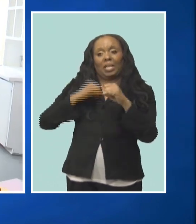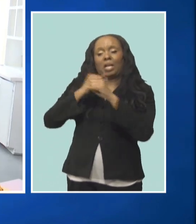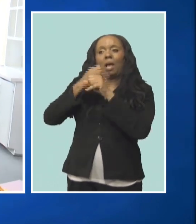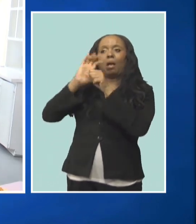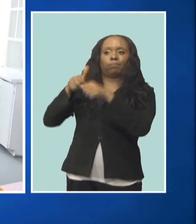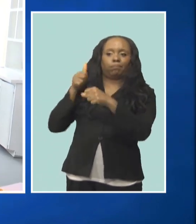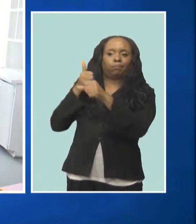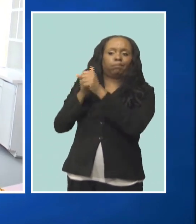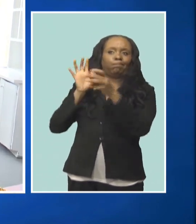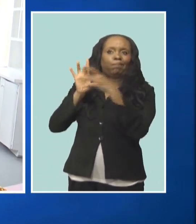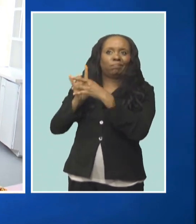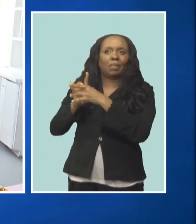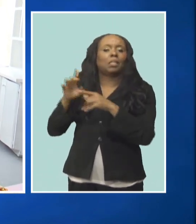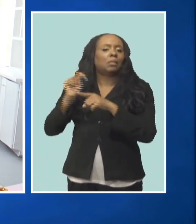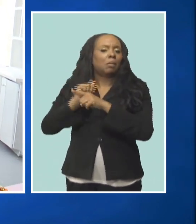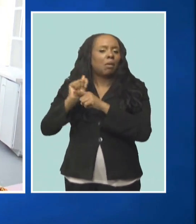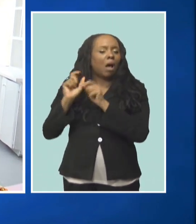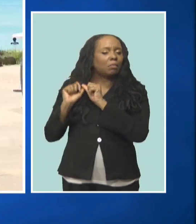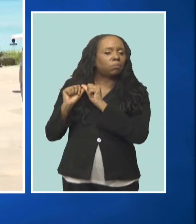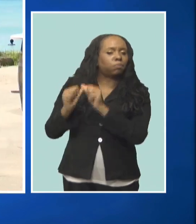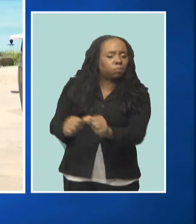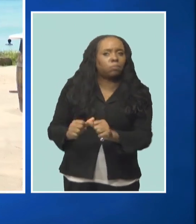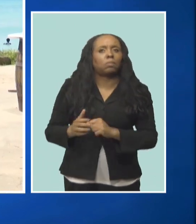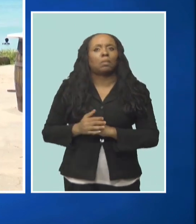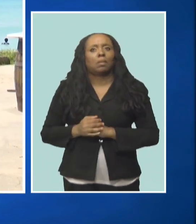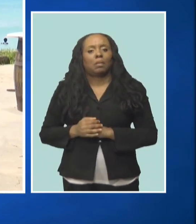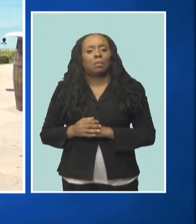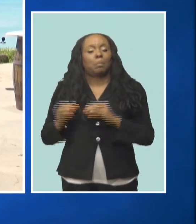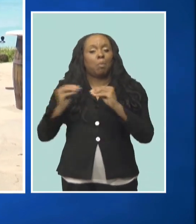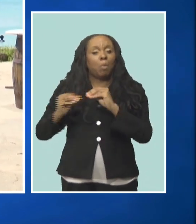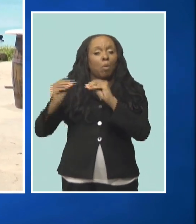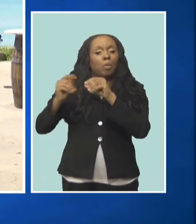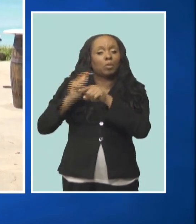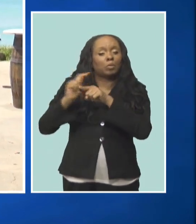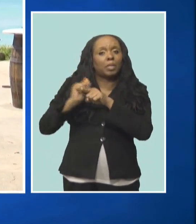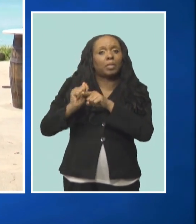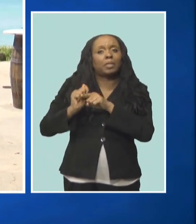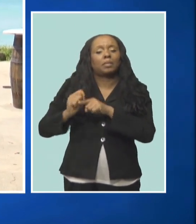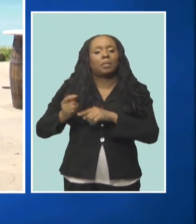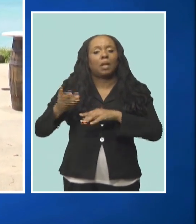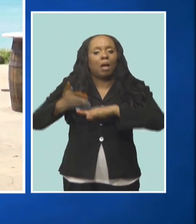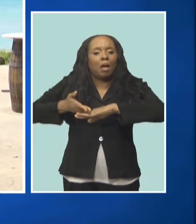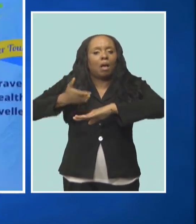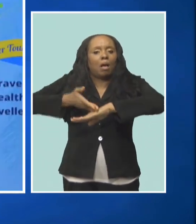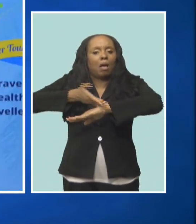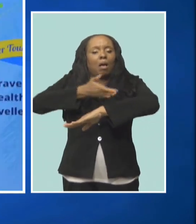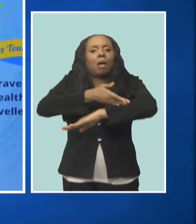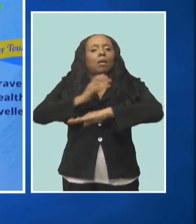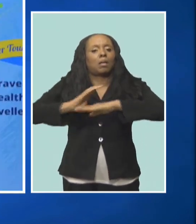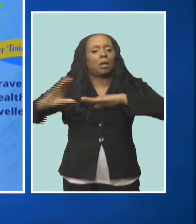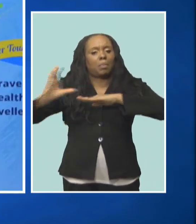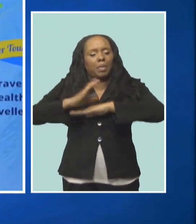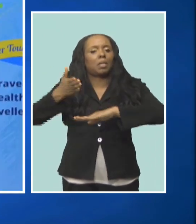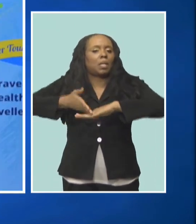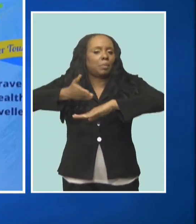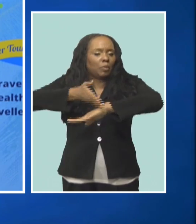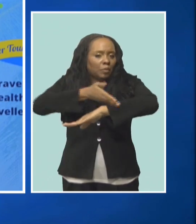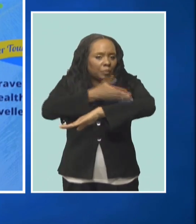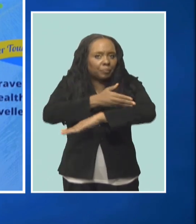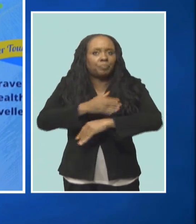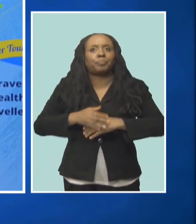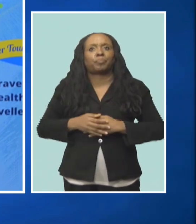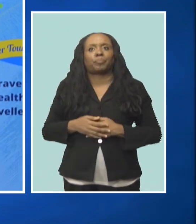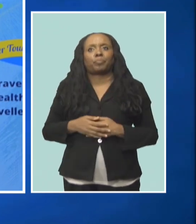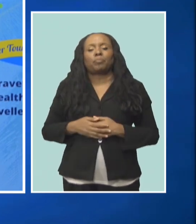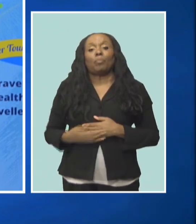adds training is continuous, and the more it's conducted, the better the region becomes as a whole. We would have gaps because you